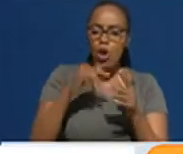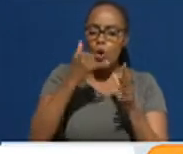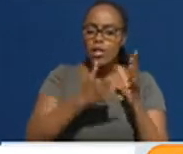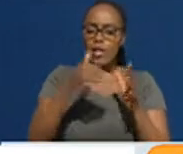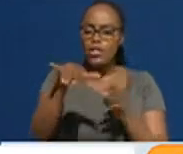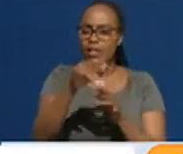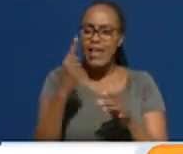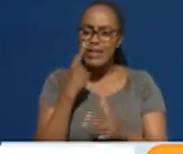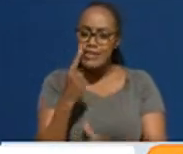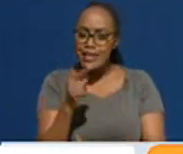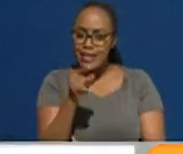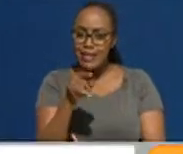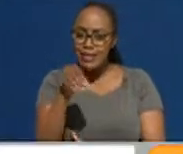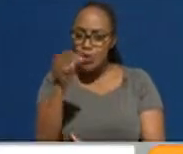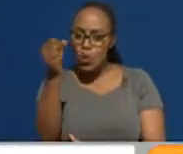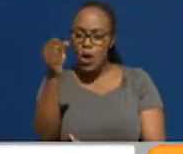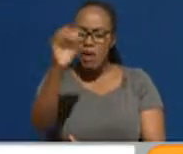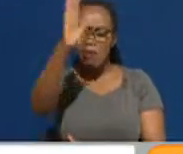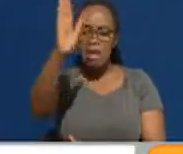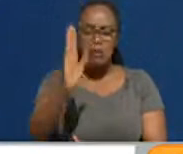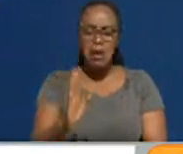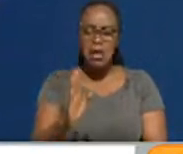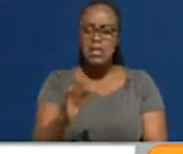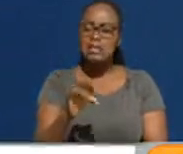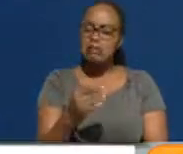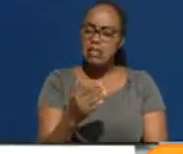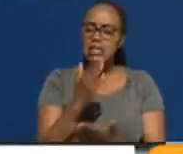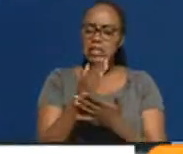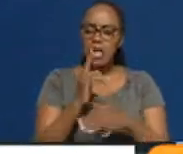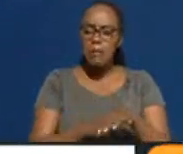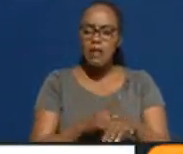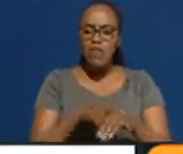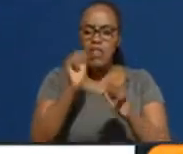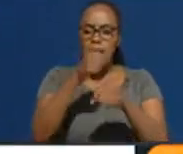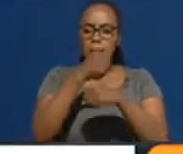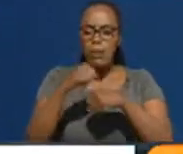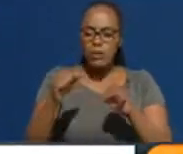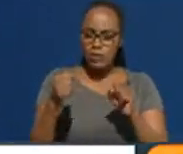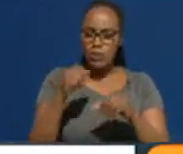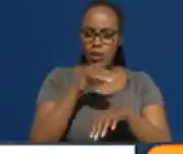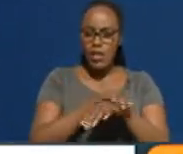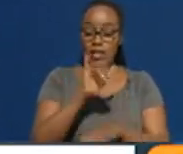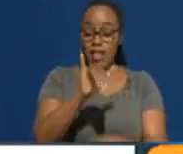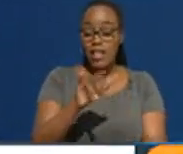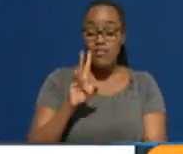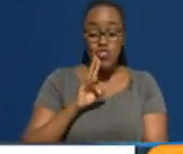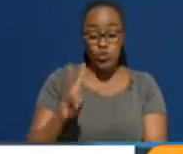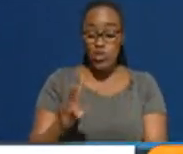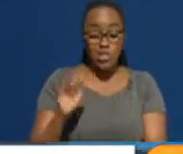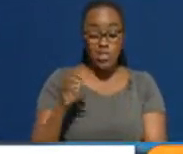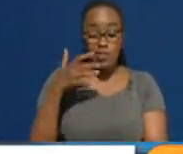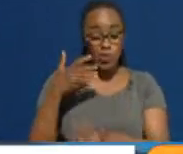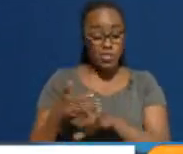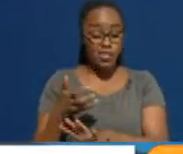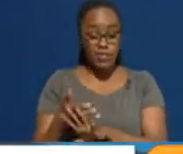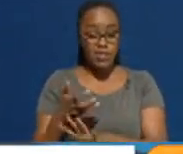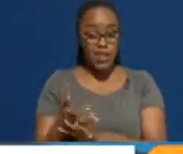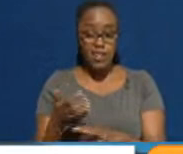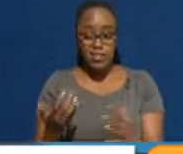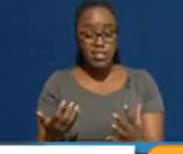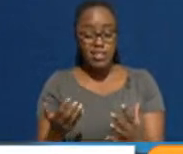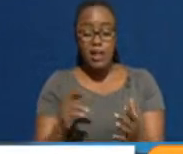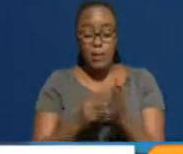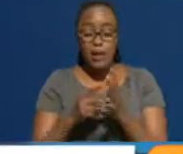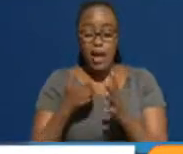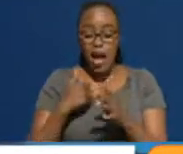area. They never saw it. They paid 250, and at some point they were unable to even get that one of 200. So